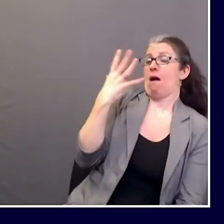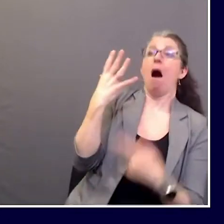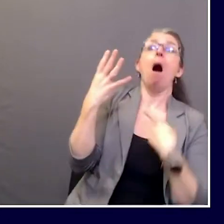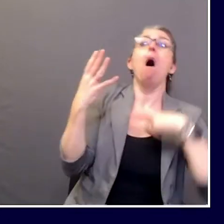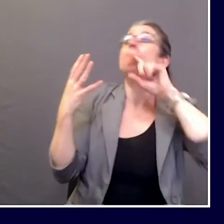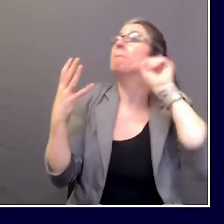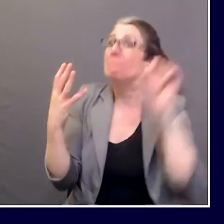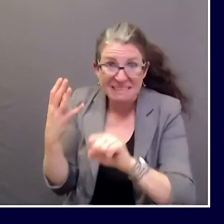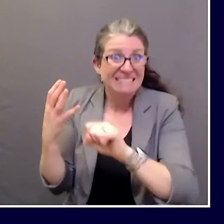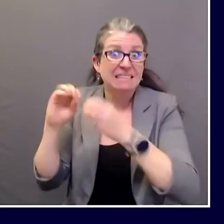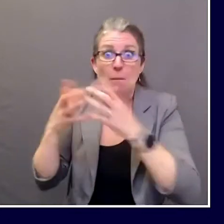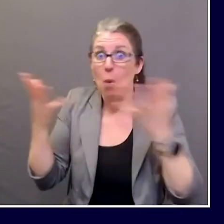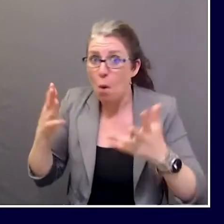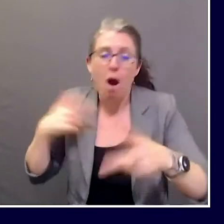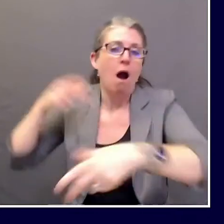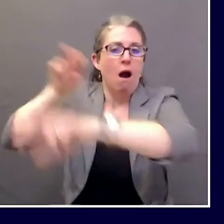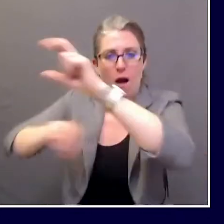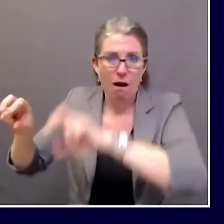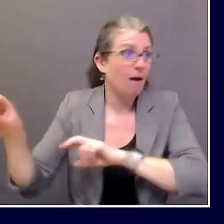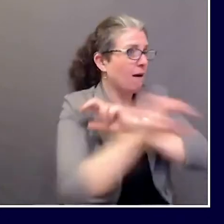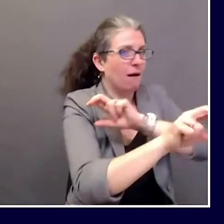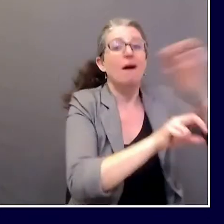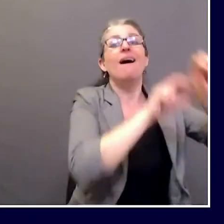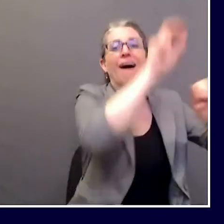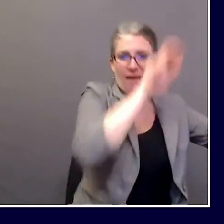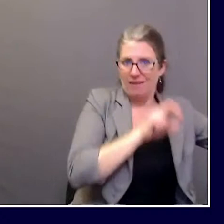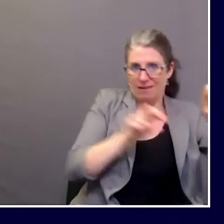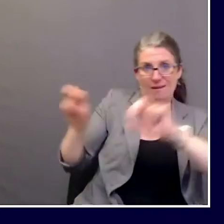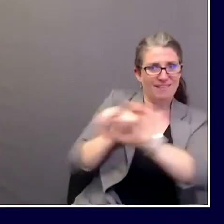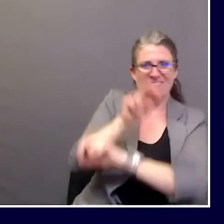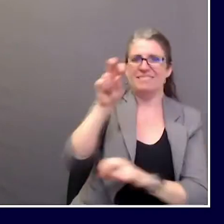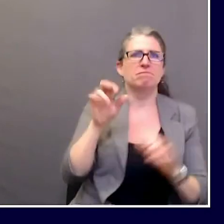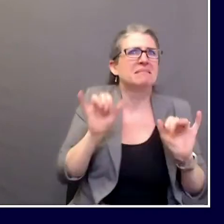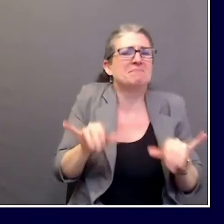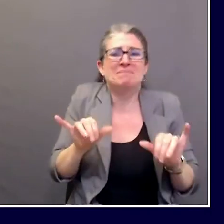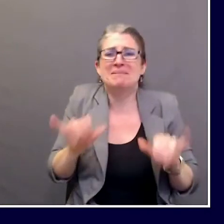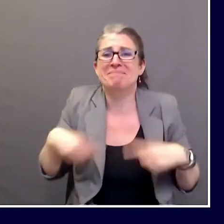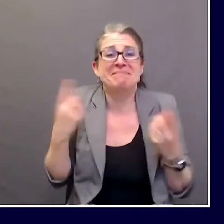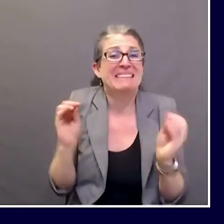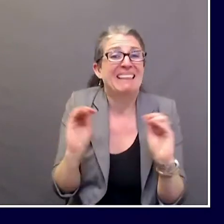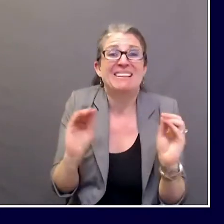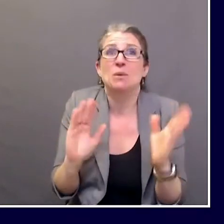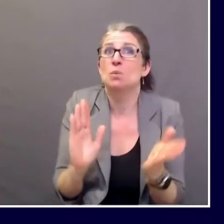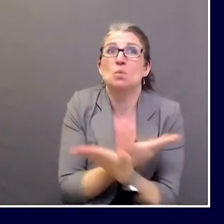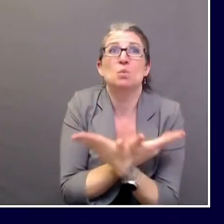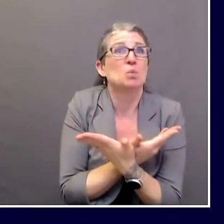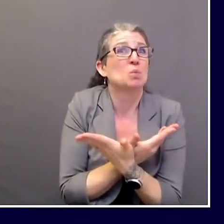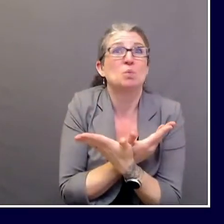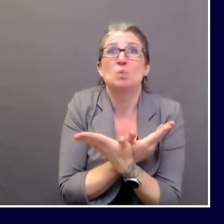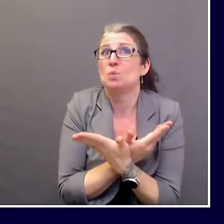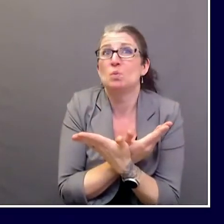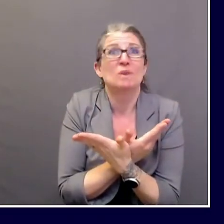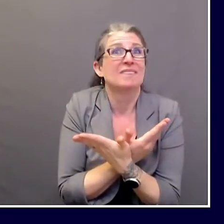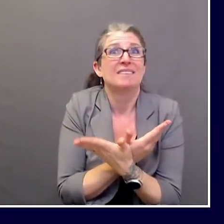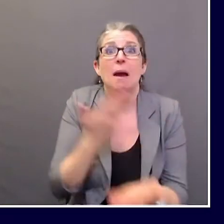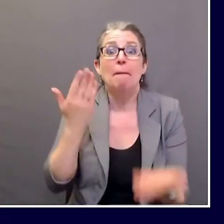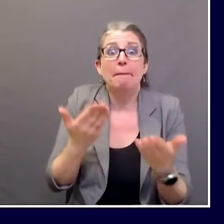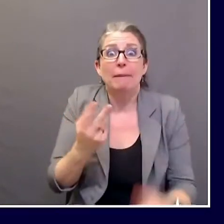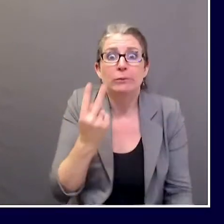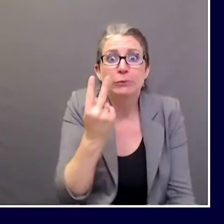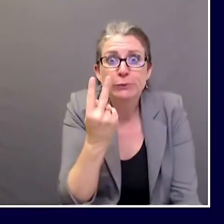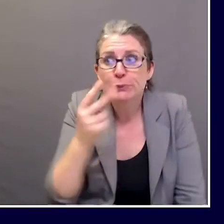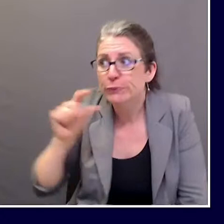Friday is, again, look for a couple of doses, a couple of vials from different sites across the state that can be redirected to the mobile